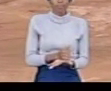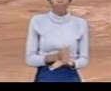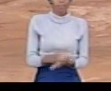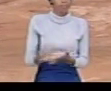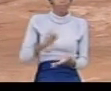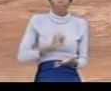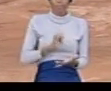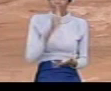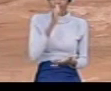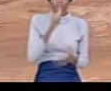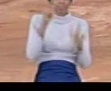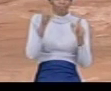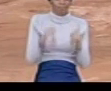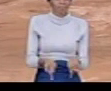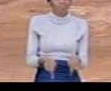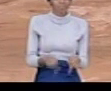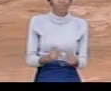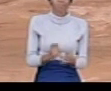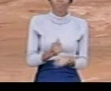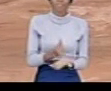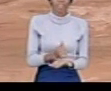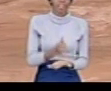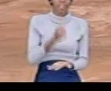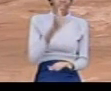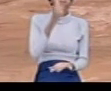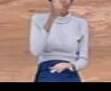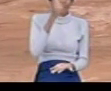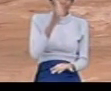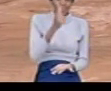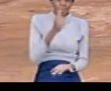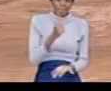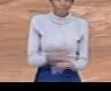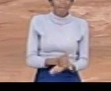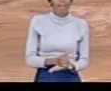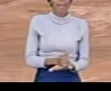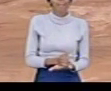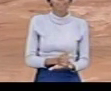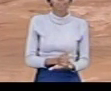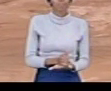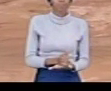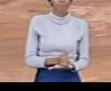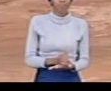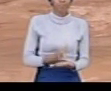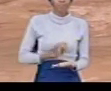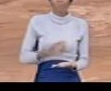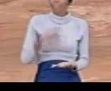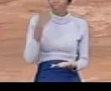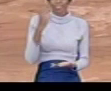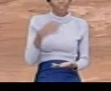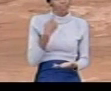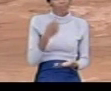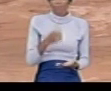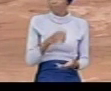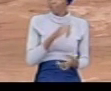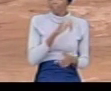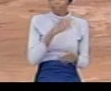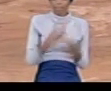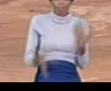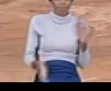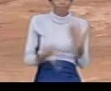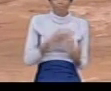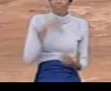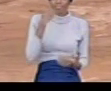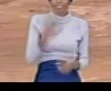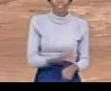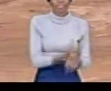Amen. Amen. I am thou whosoever, amen. I say, whosoever says,